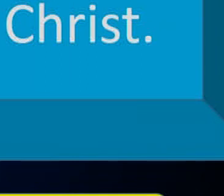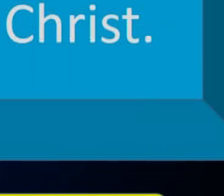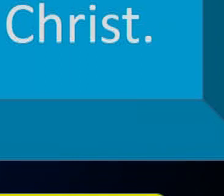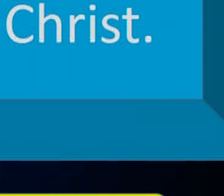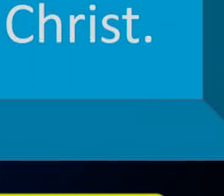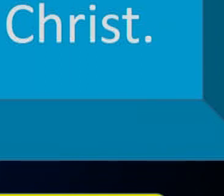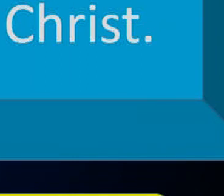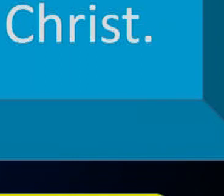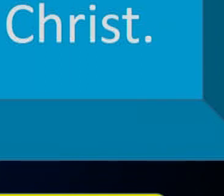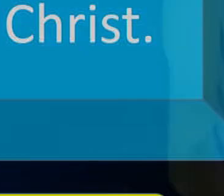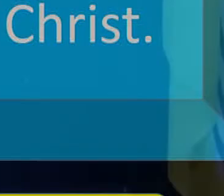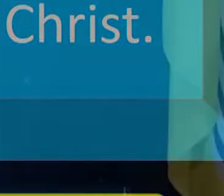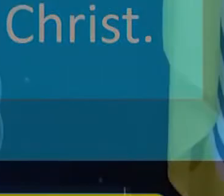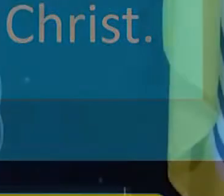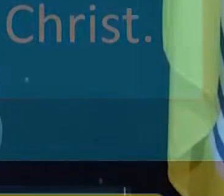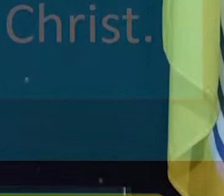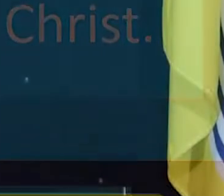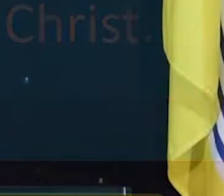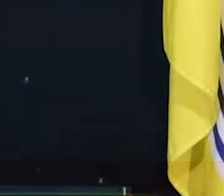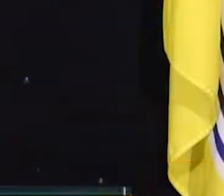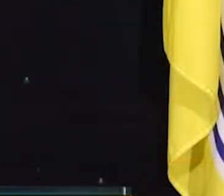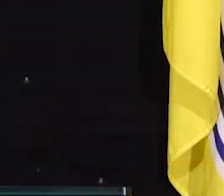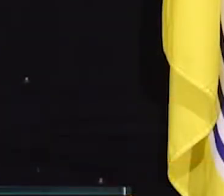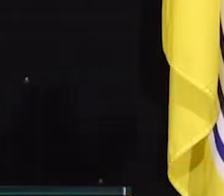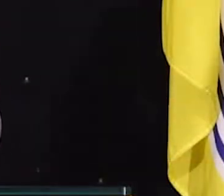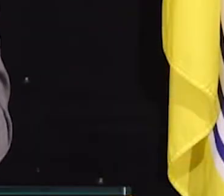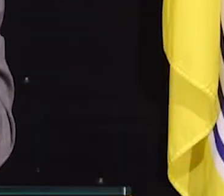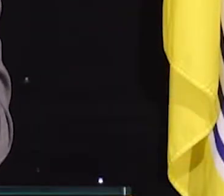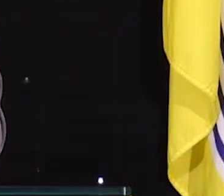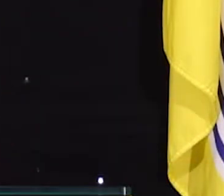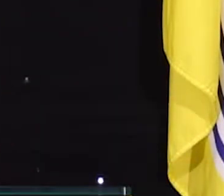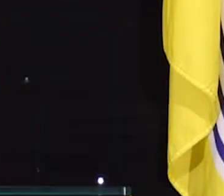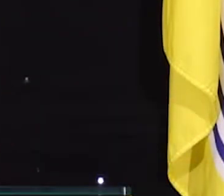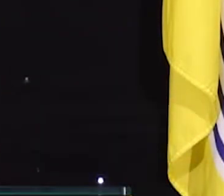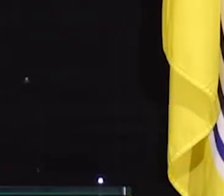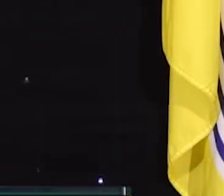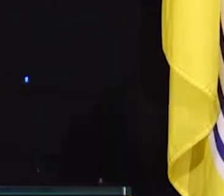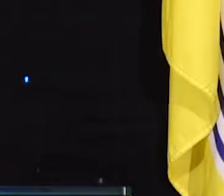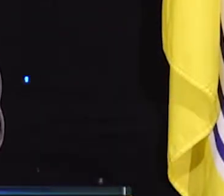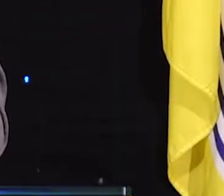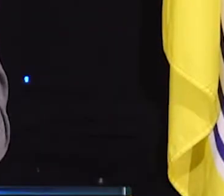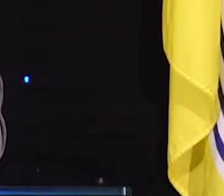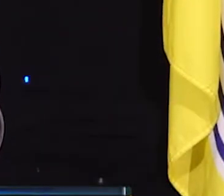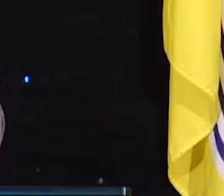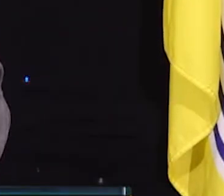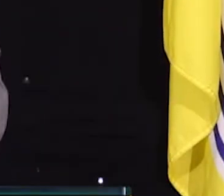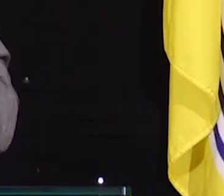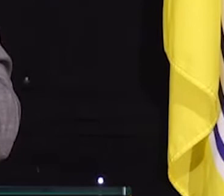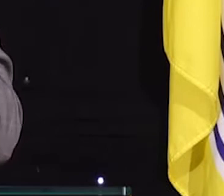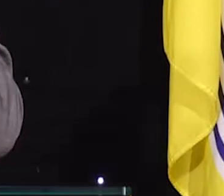may be a pastor. You may be an apostle. You may be an elder. You may be a